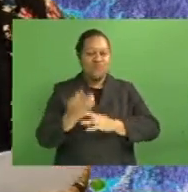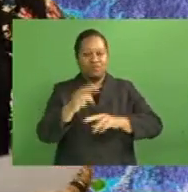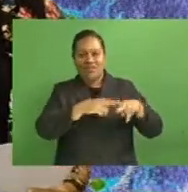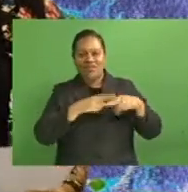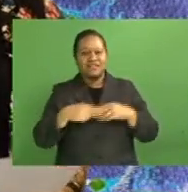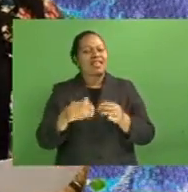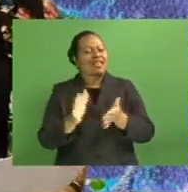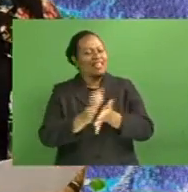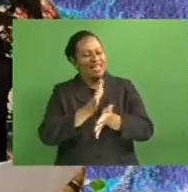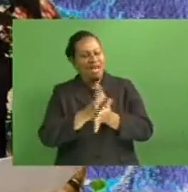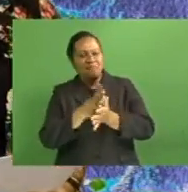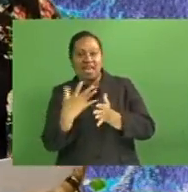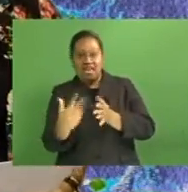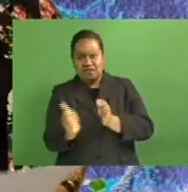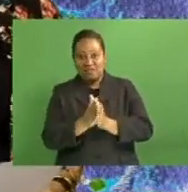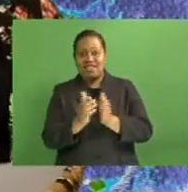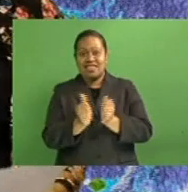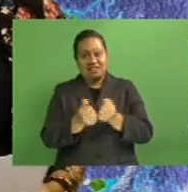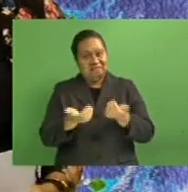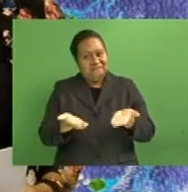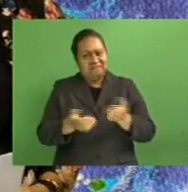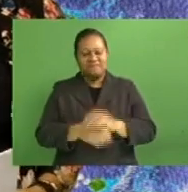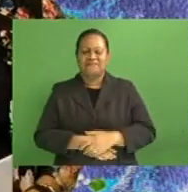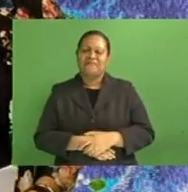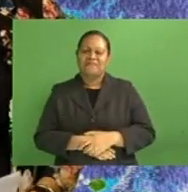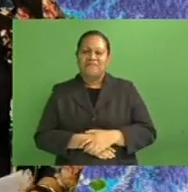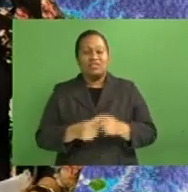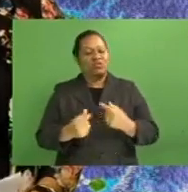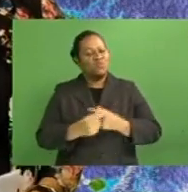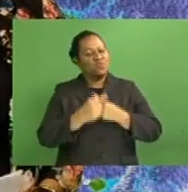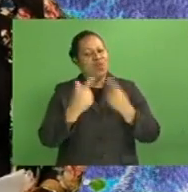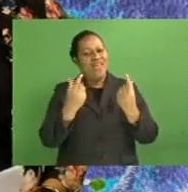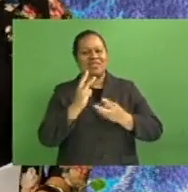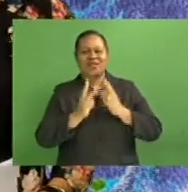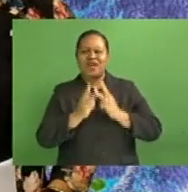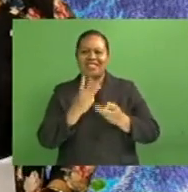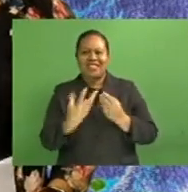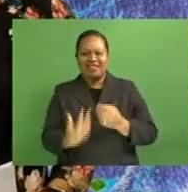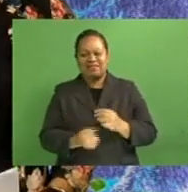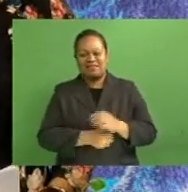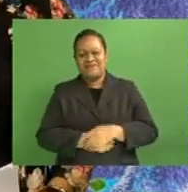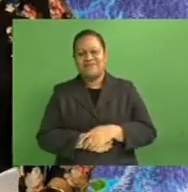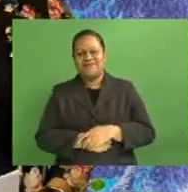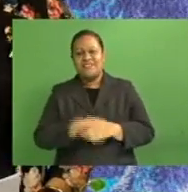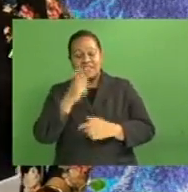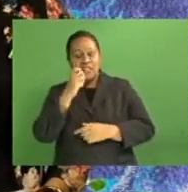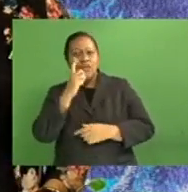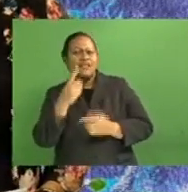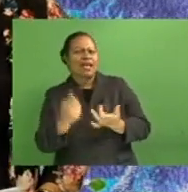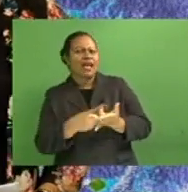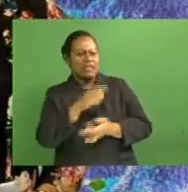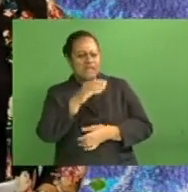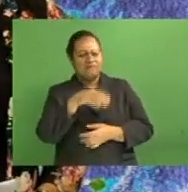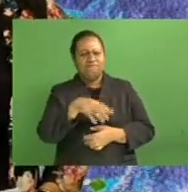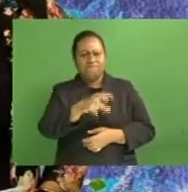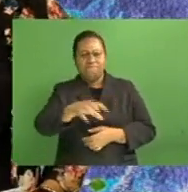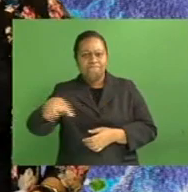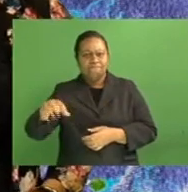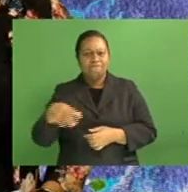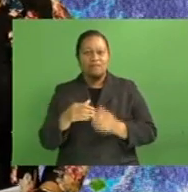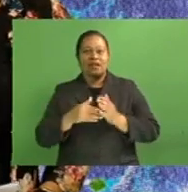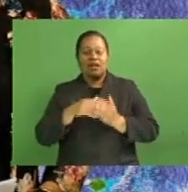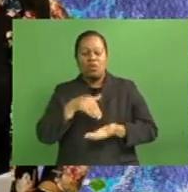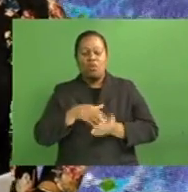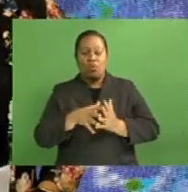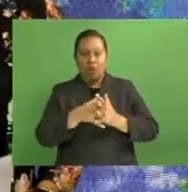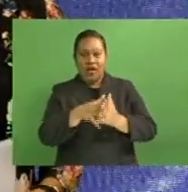so glad the weekend is here and with it great weather accompanied. Well, let's see what the other centers had for the day. In